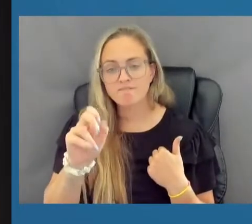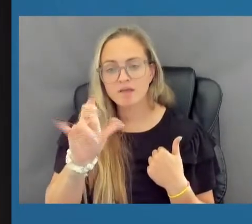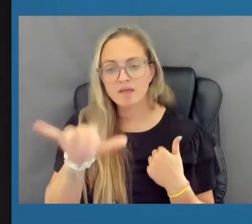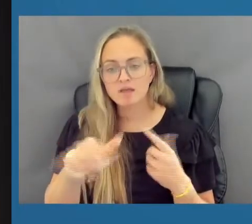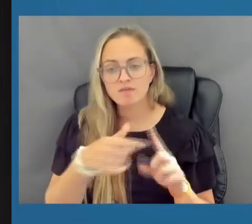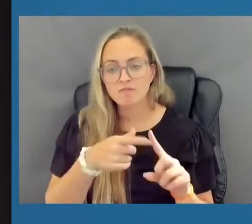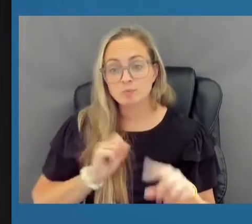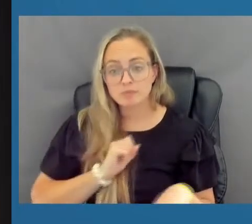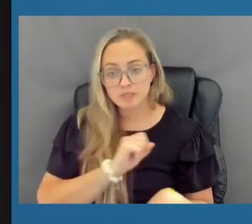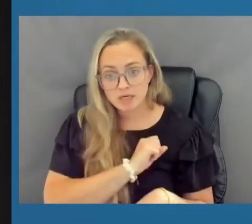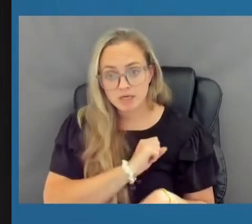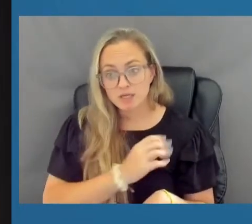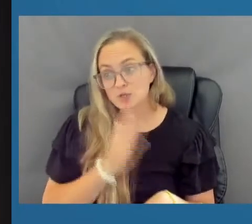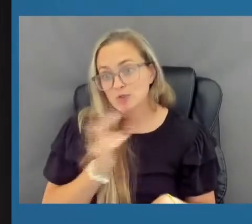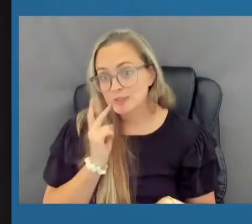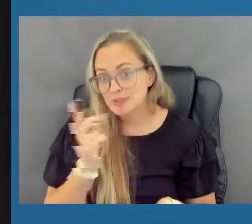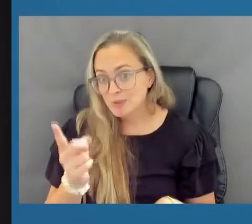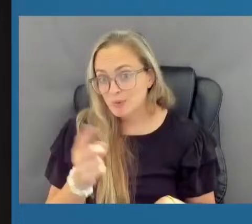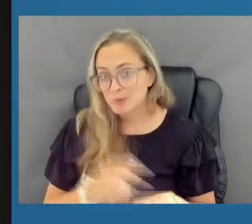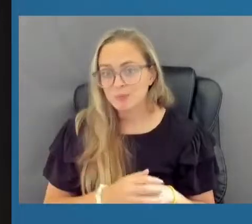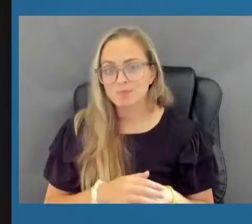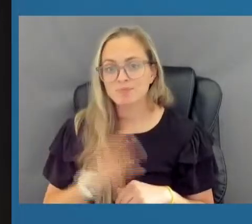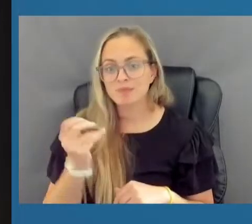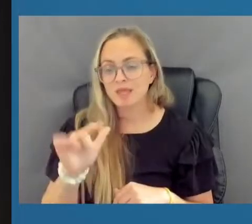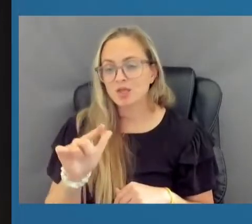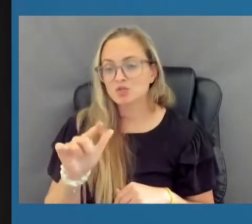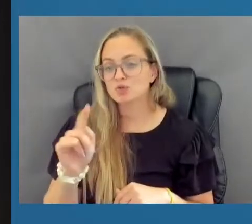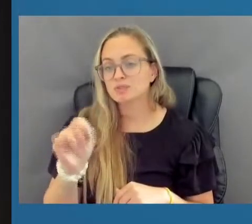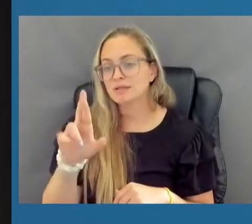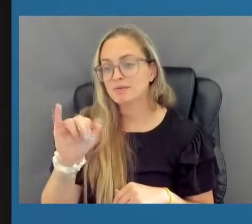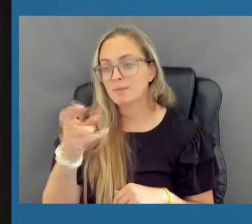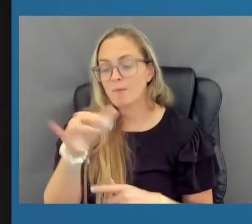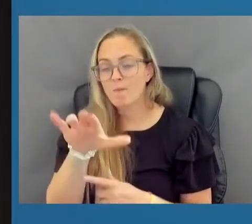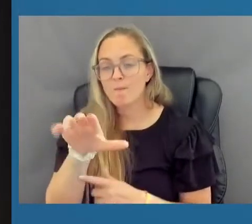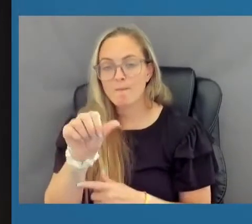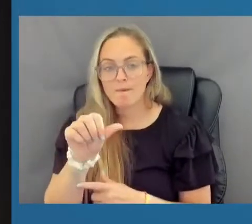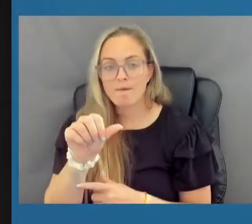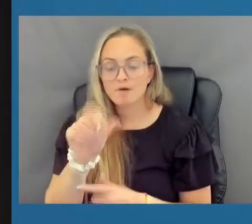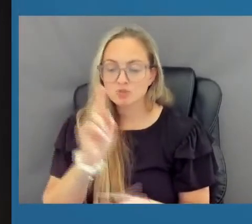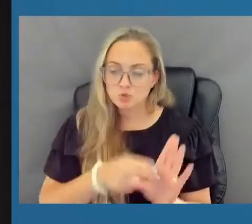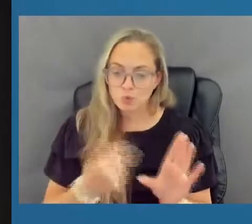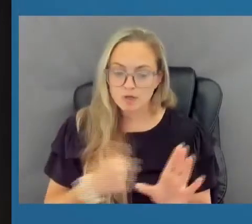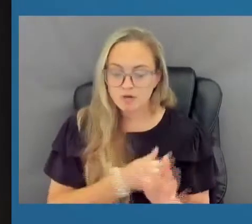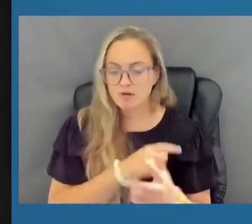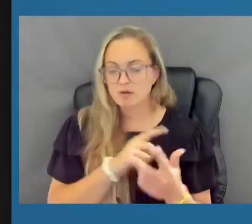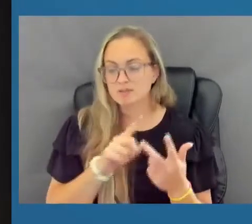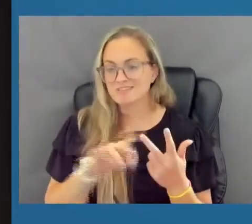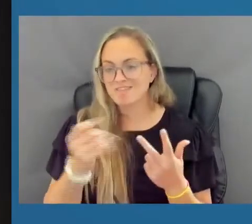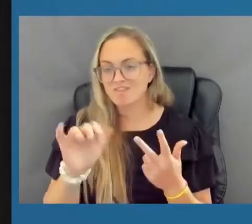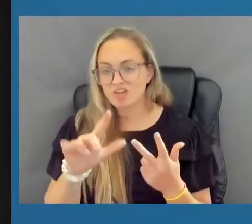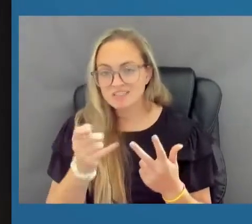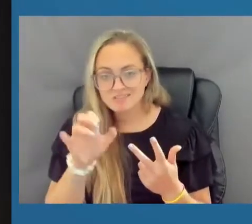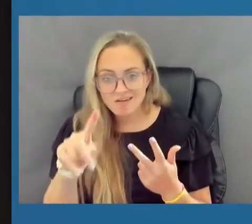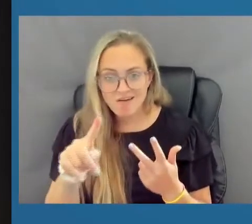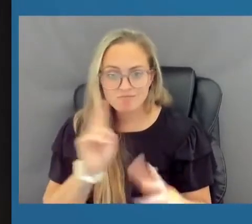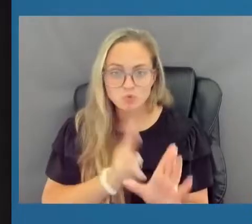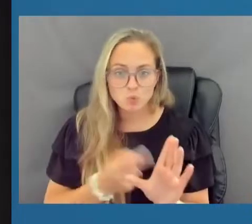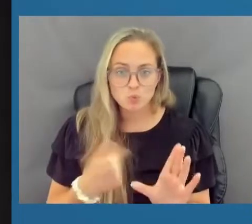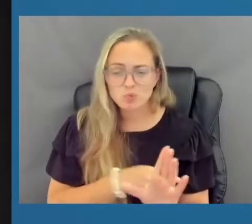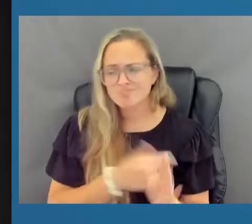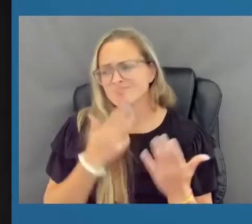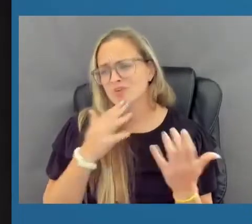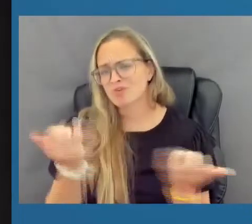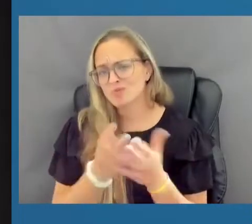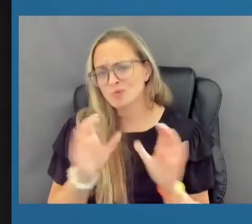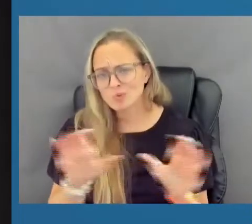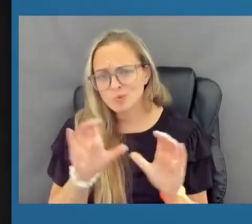us. Pat, good to see you. Angela Santa Barbara has joined us from our state legislature. Phil Steck has joined us. I want to thank all of them for what they do in our state legislature